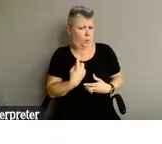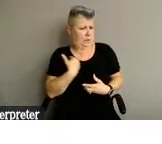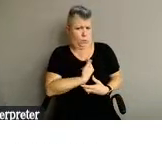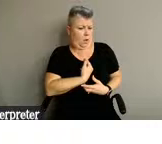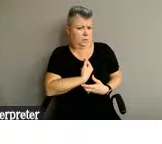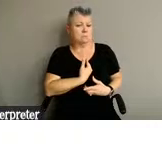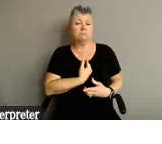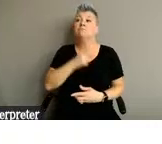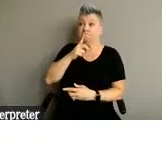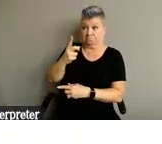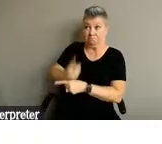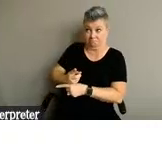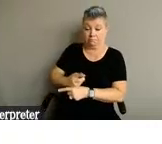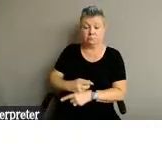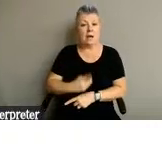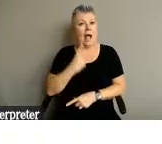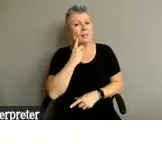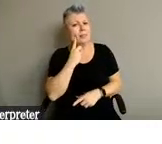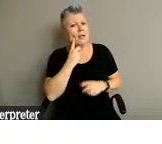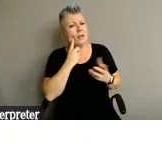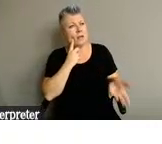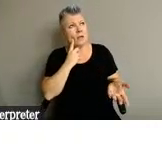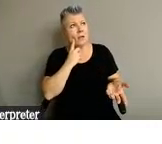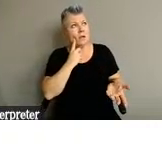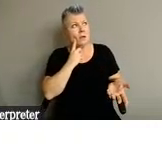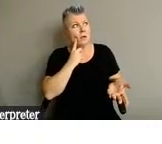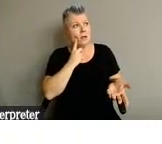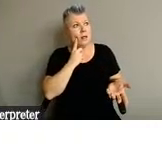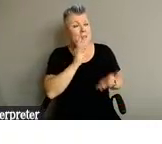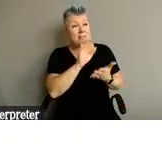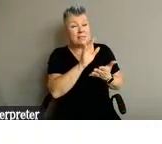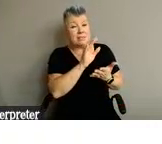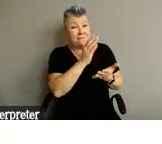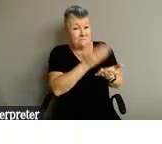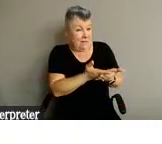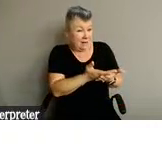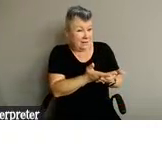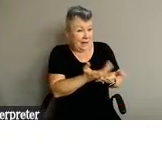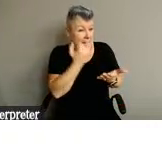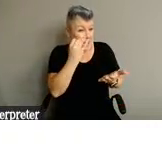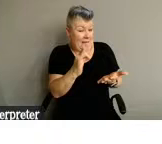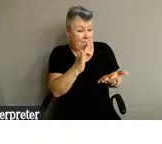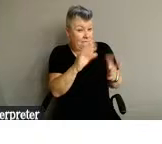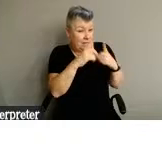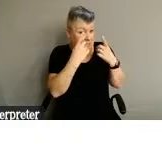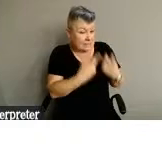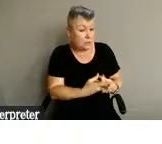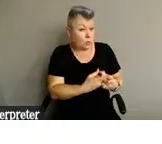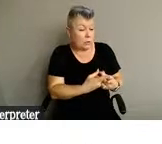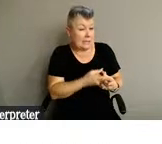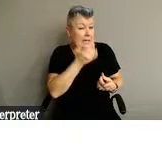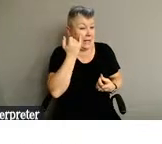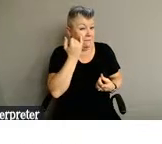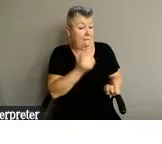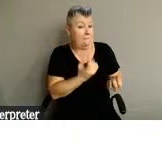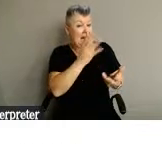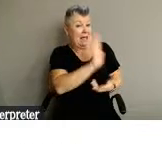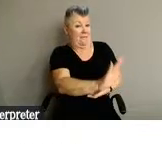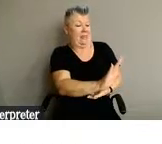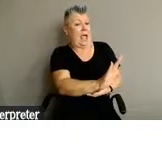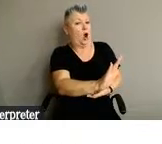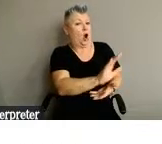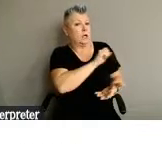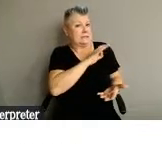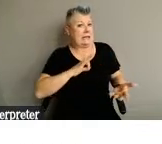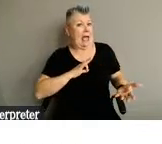I think that the fact of whether a district is losing a ton of their own people, we